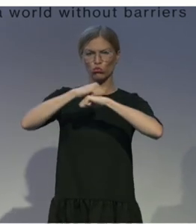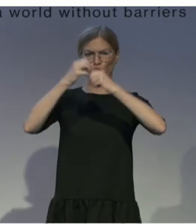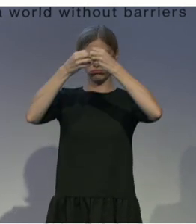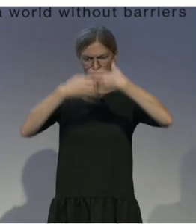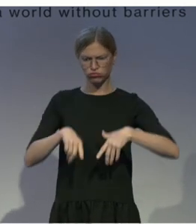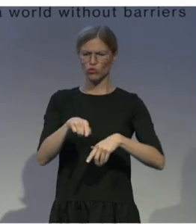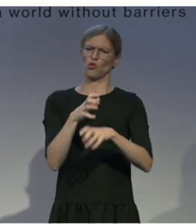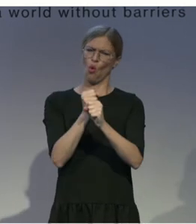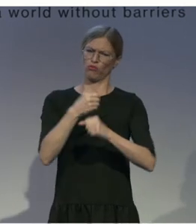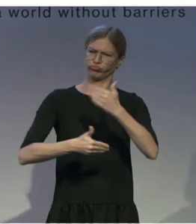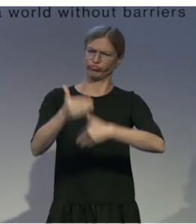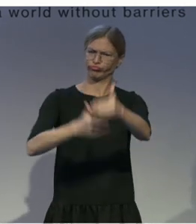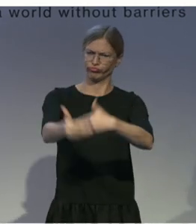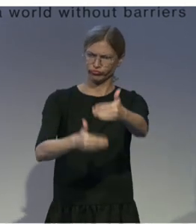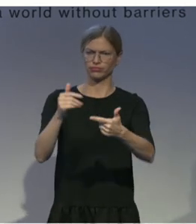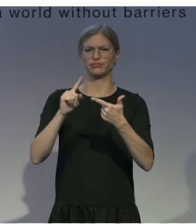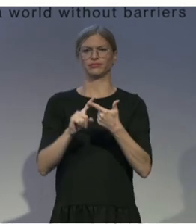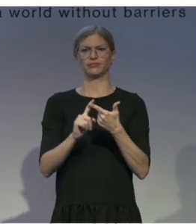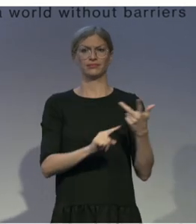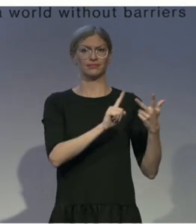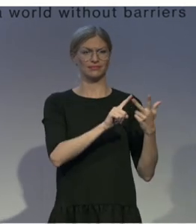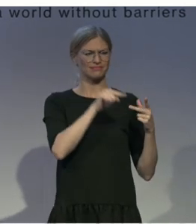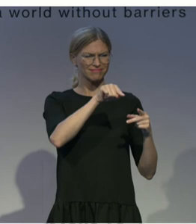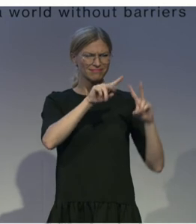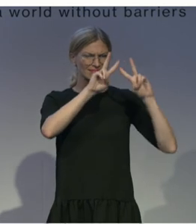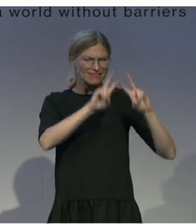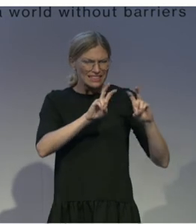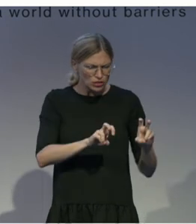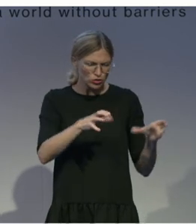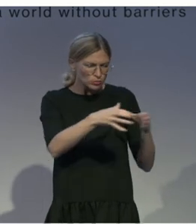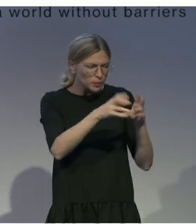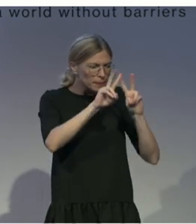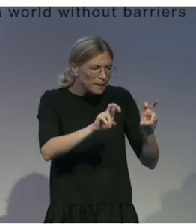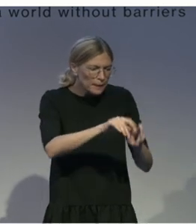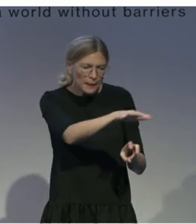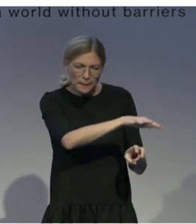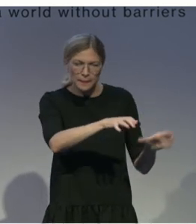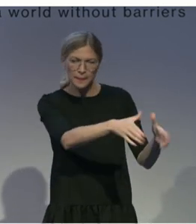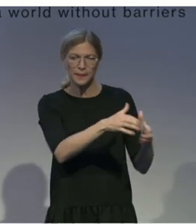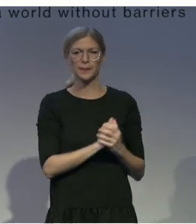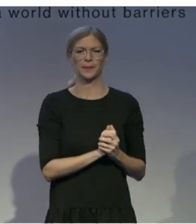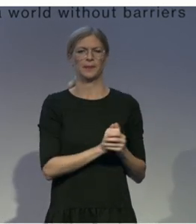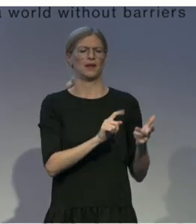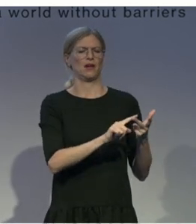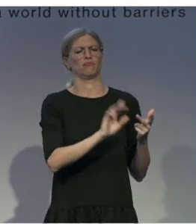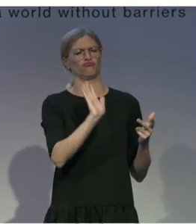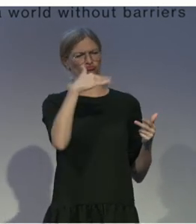organize. And there's also a research component to it, which I'll talk about in a bit.